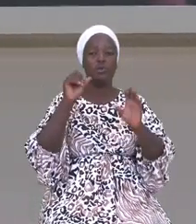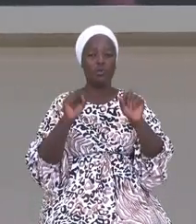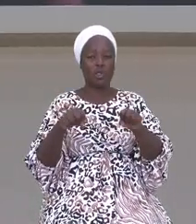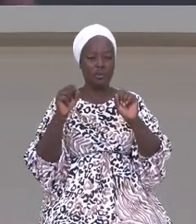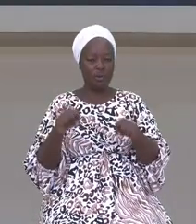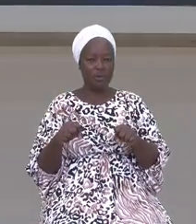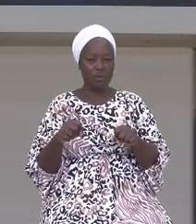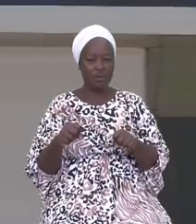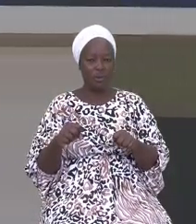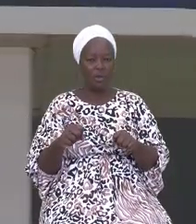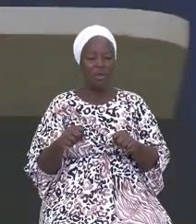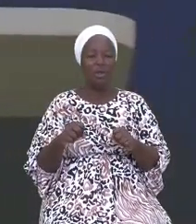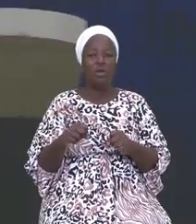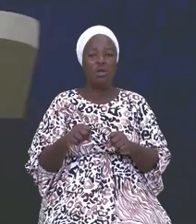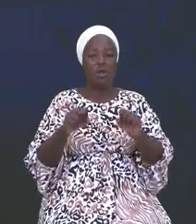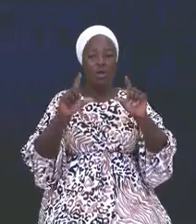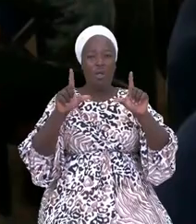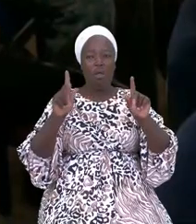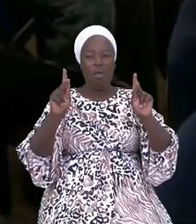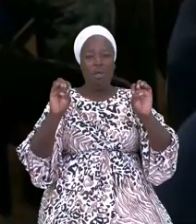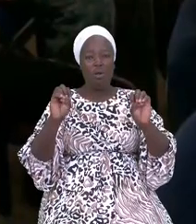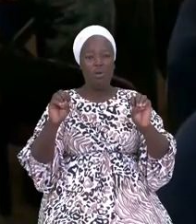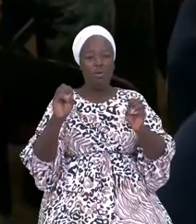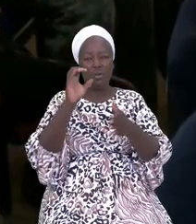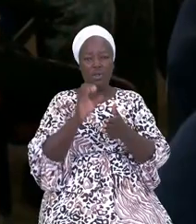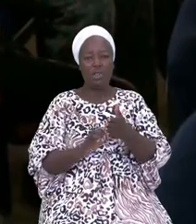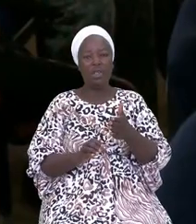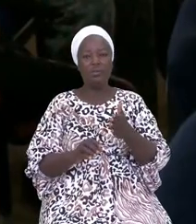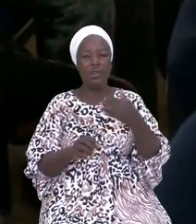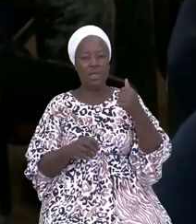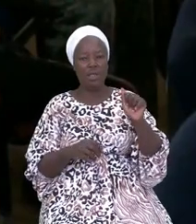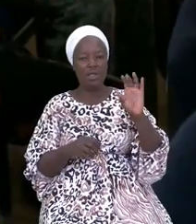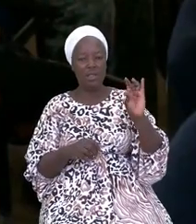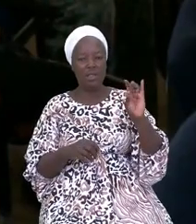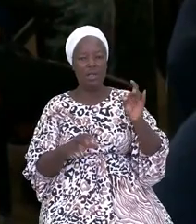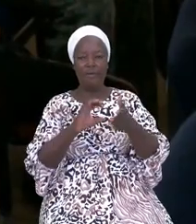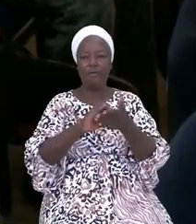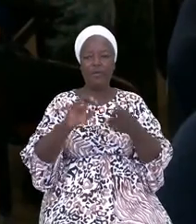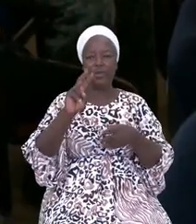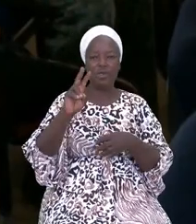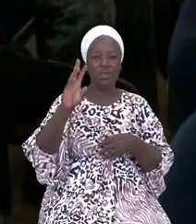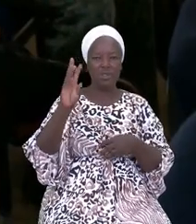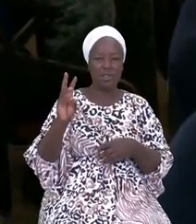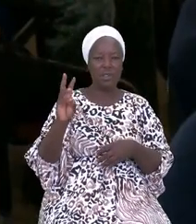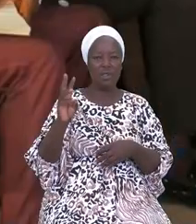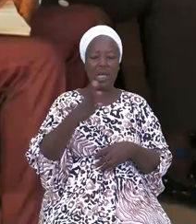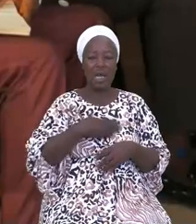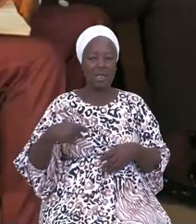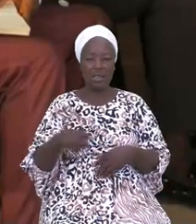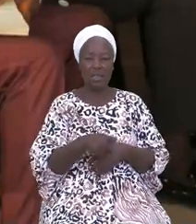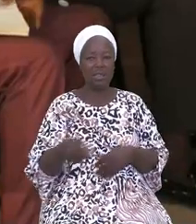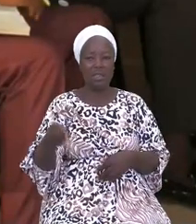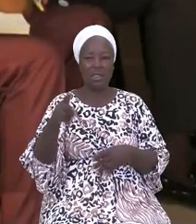at Luke chapter 18. In Luke chapter 18, verse 26, and they